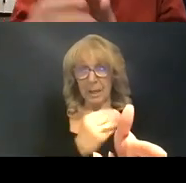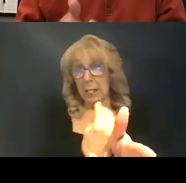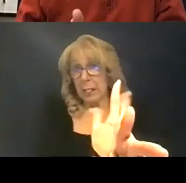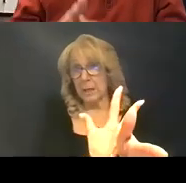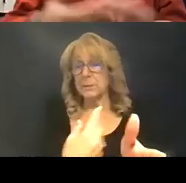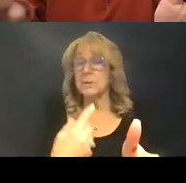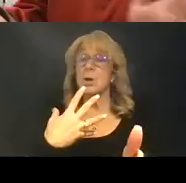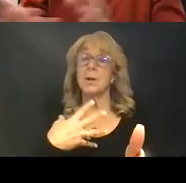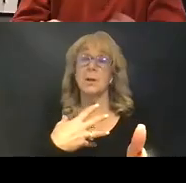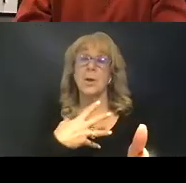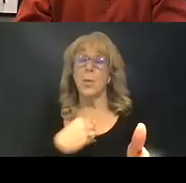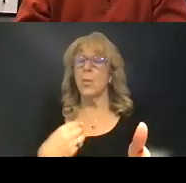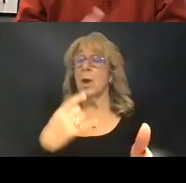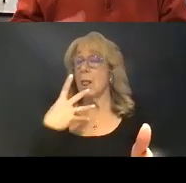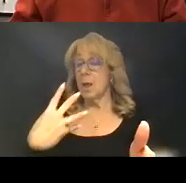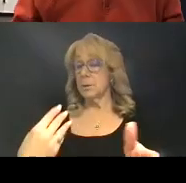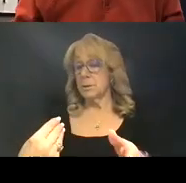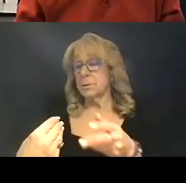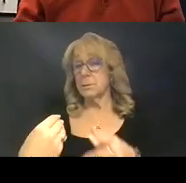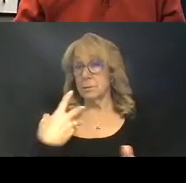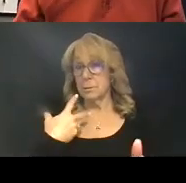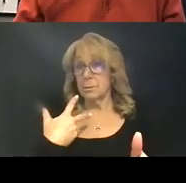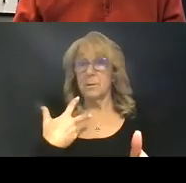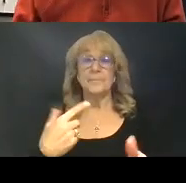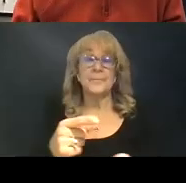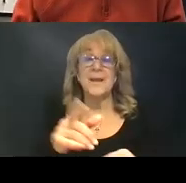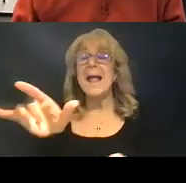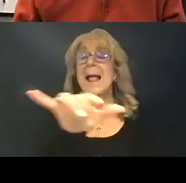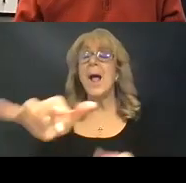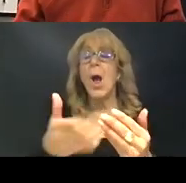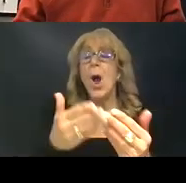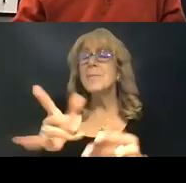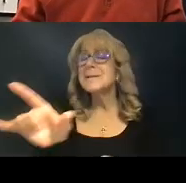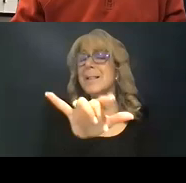that you might actually see of blood in an artery, for example.